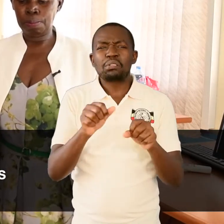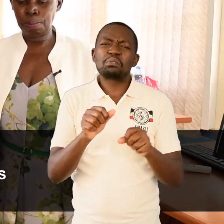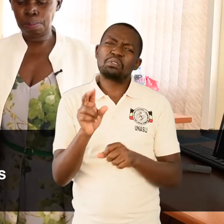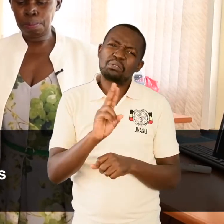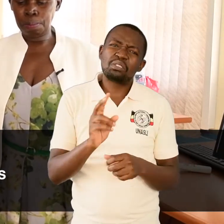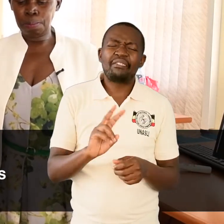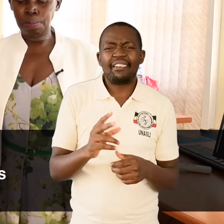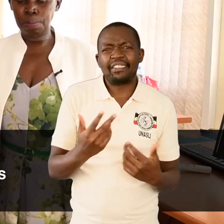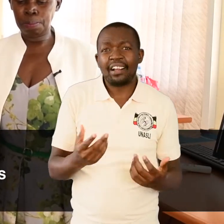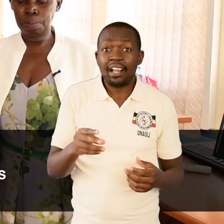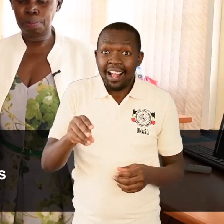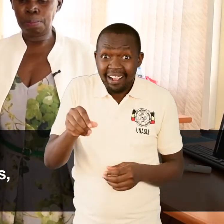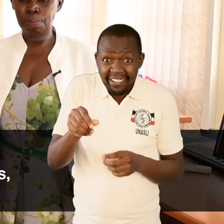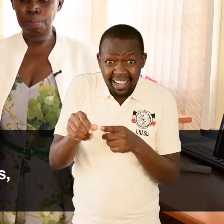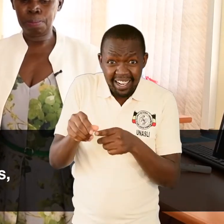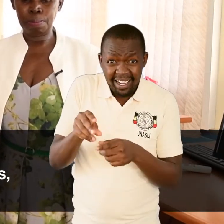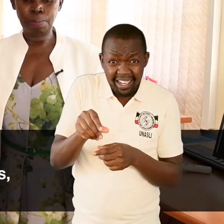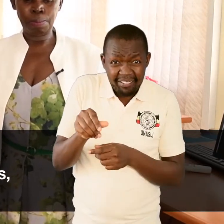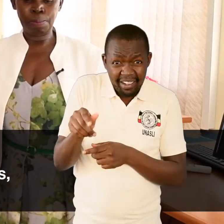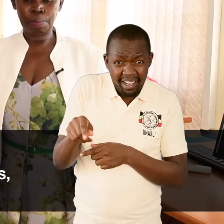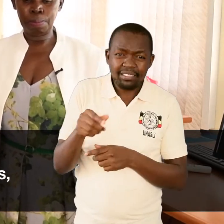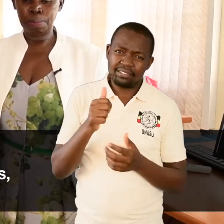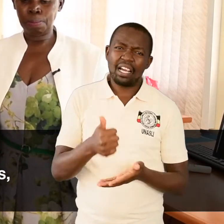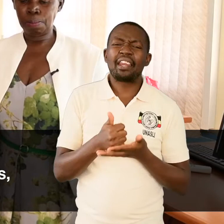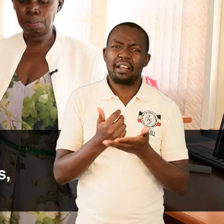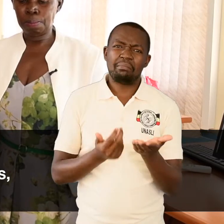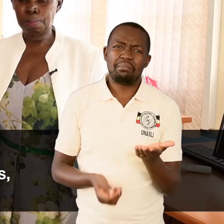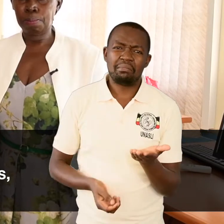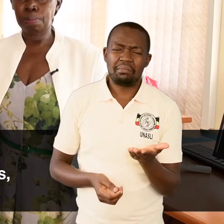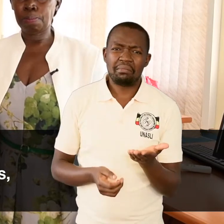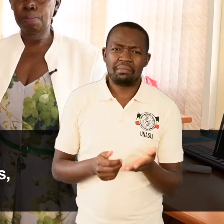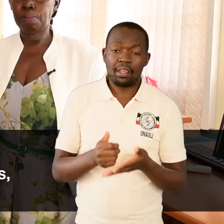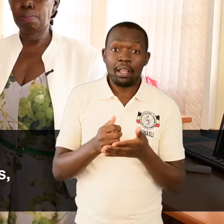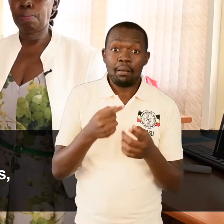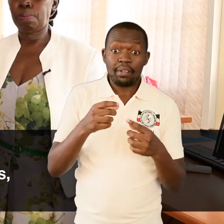But even with your open hands, you can